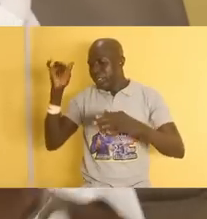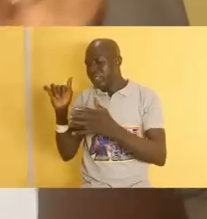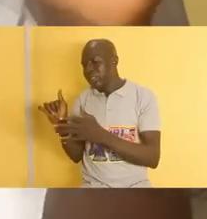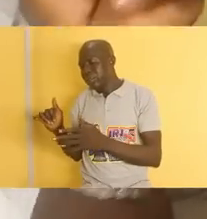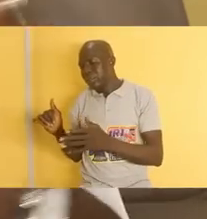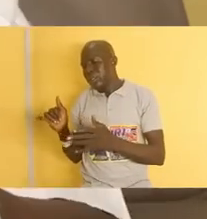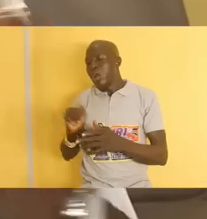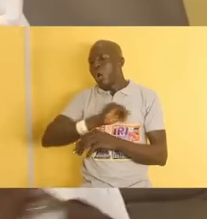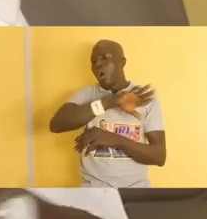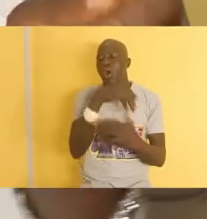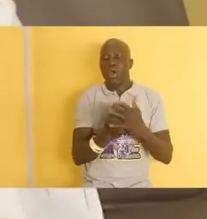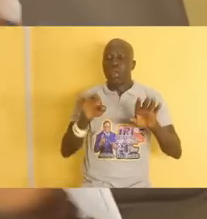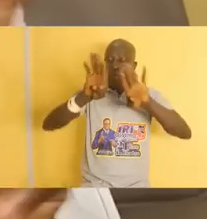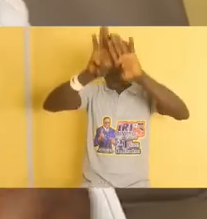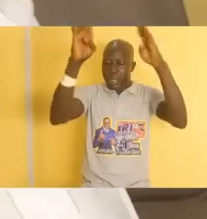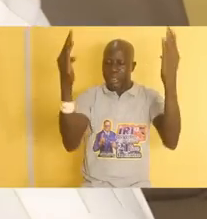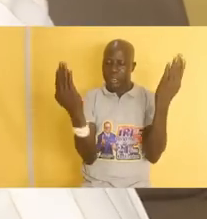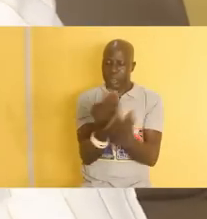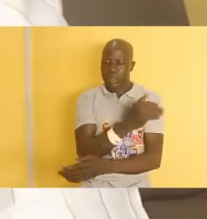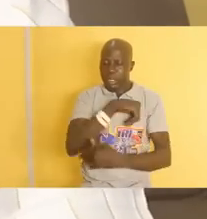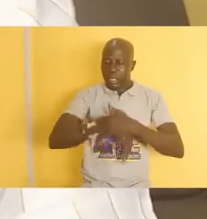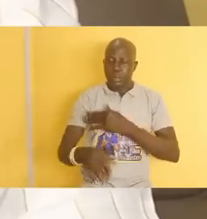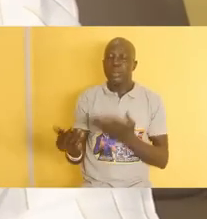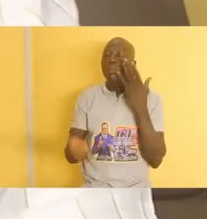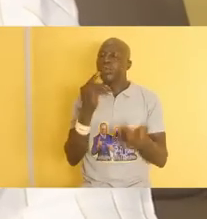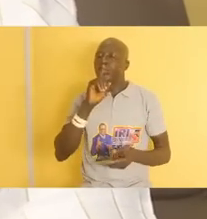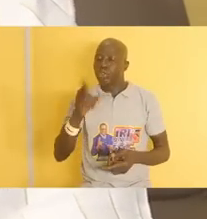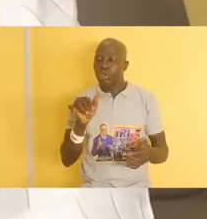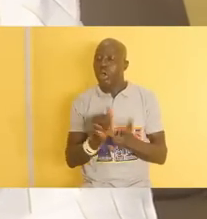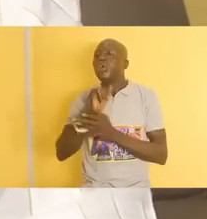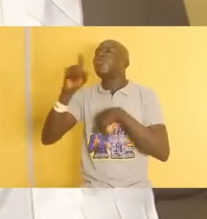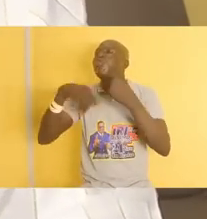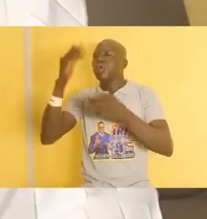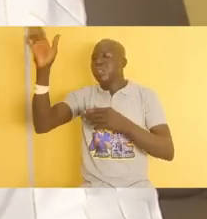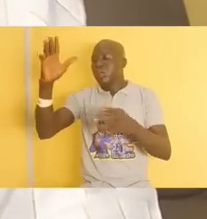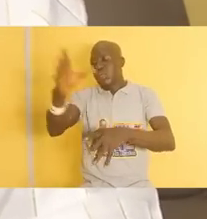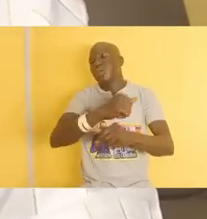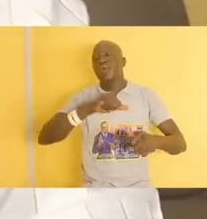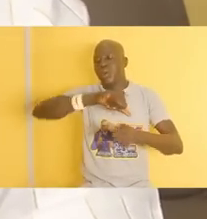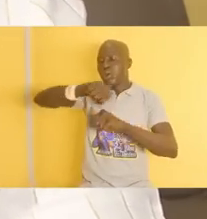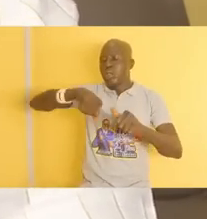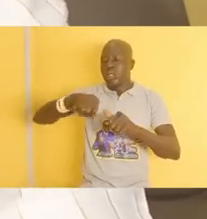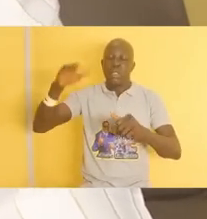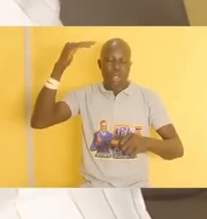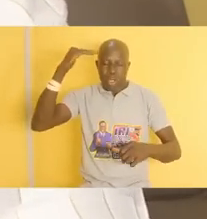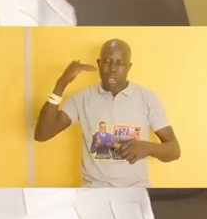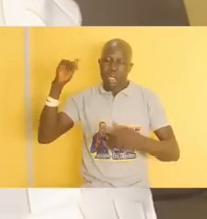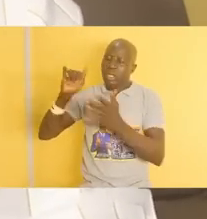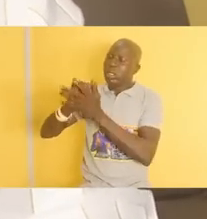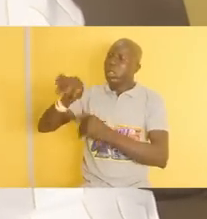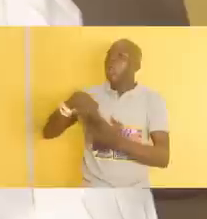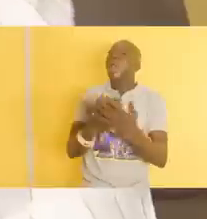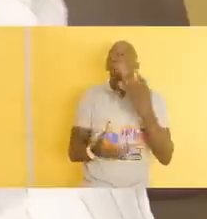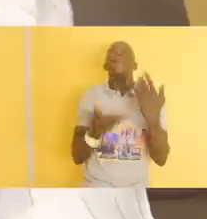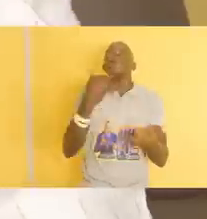Bo branches wa pata. All our branches. Make sure. With that you go there to receive your anointing. Bo branches go there to and make sure.